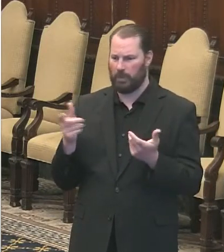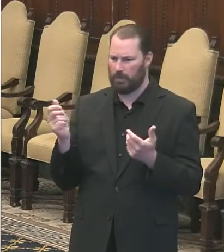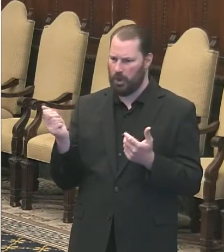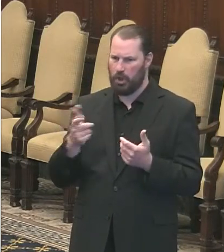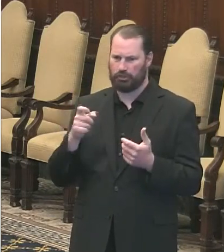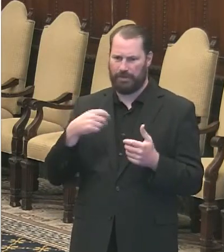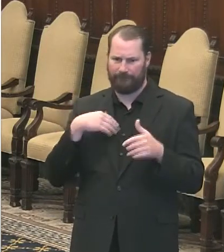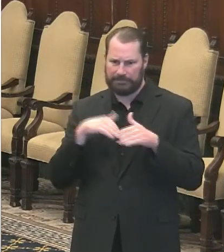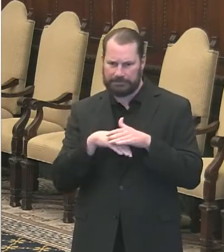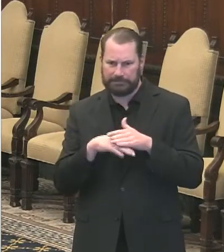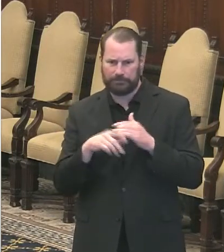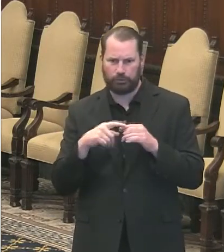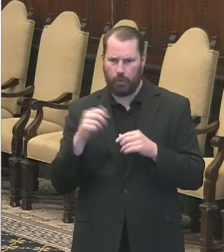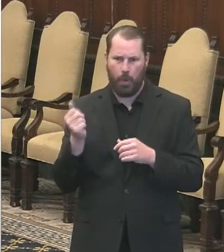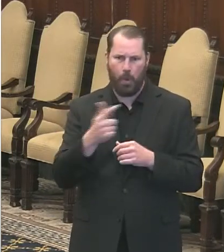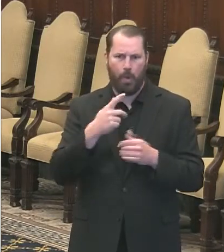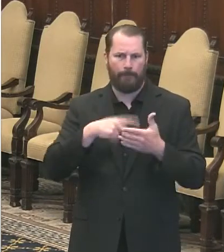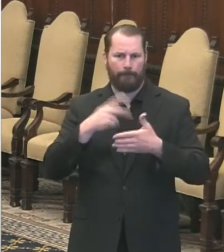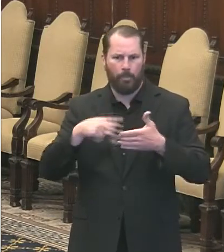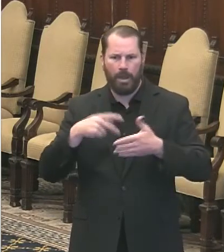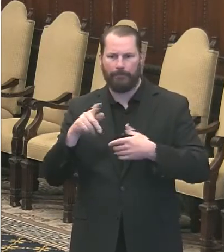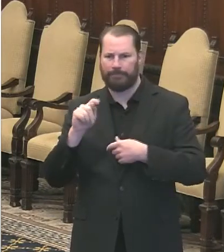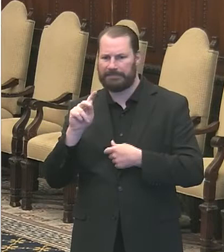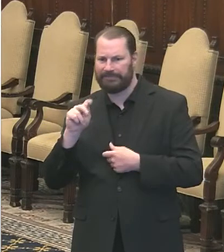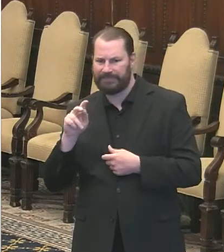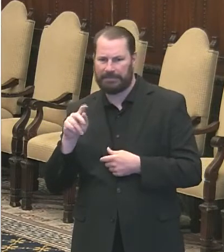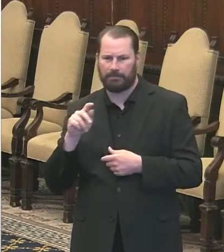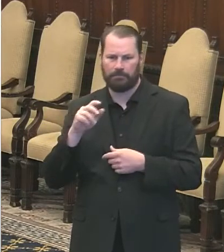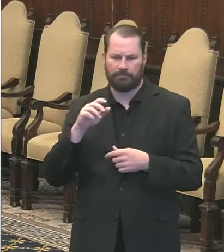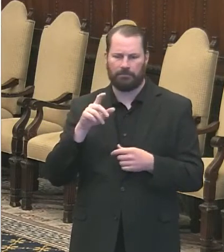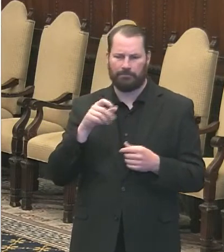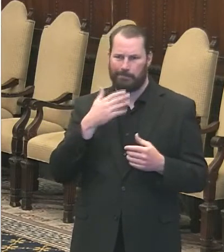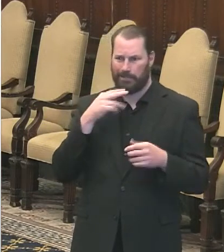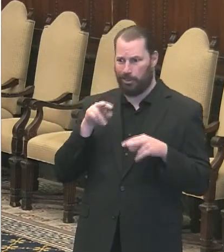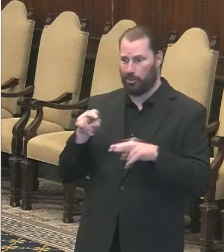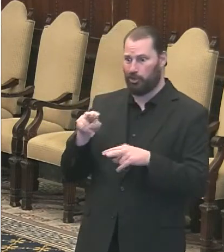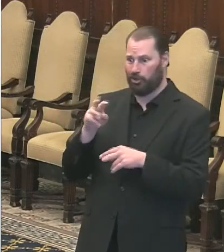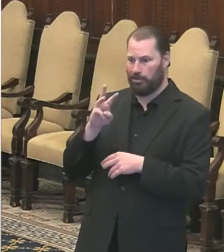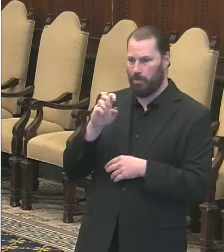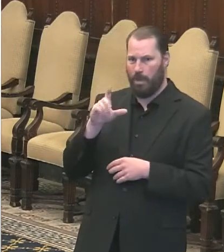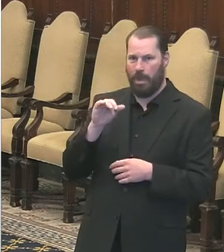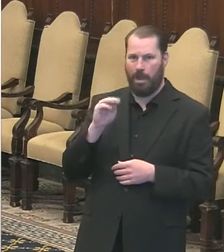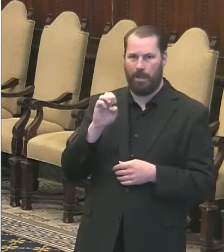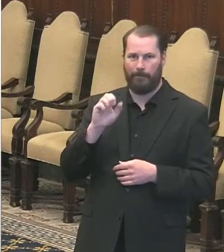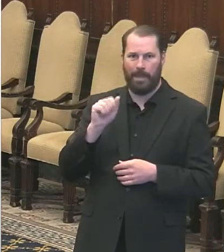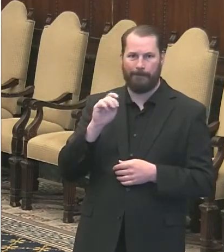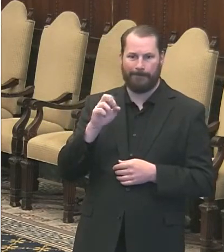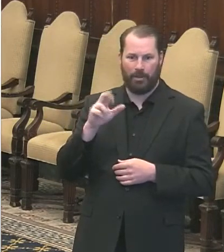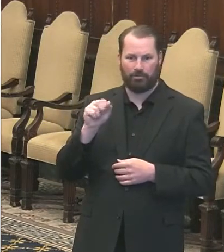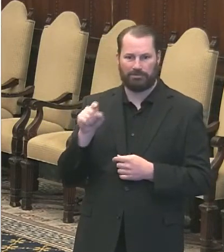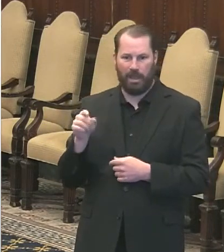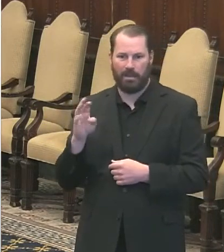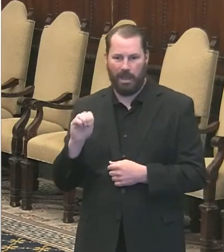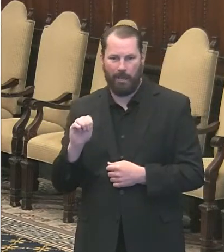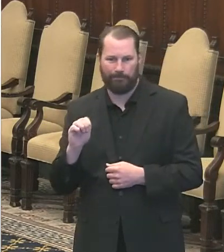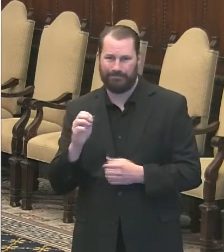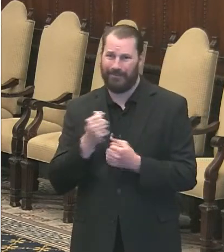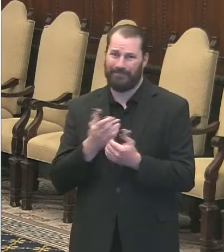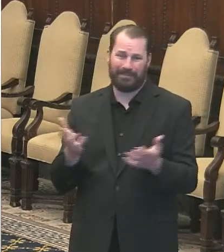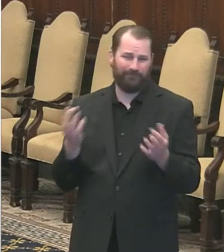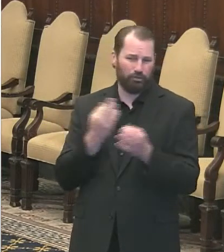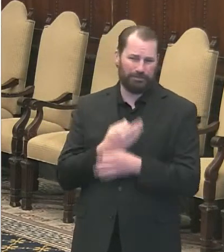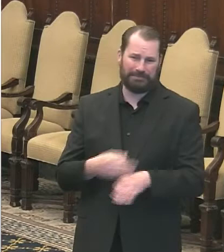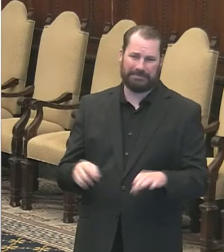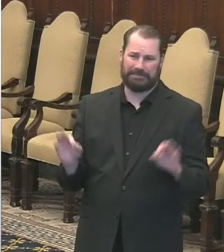welcomeamerica.com or on the websites of our partners completely free of charge. And all of the programming will, again, of course, be family friendly